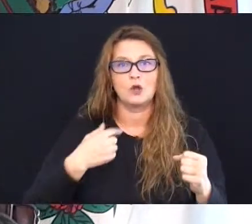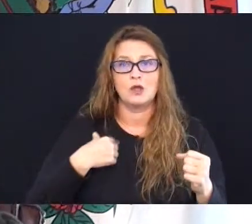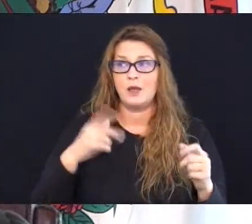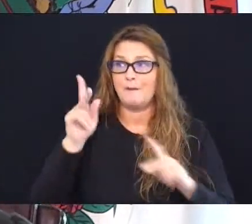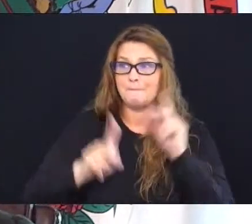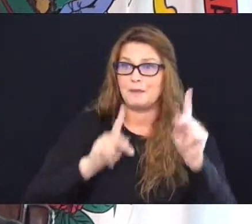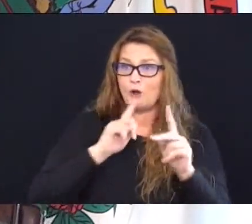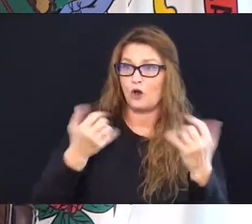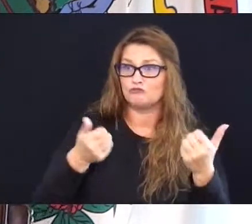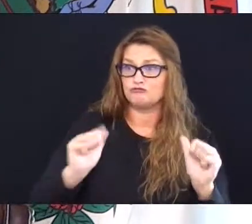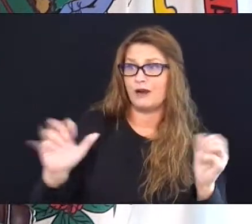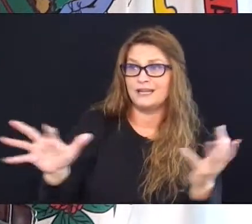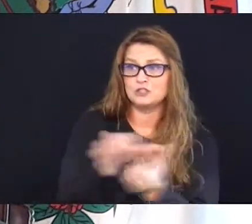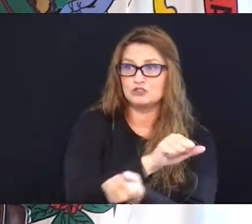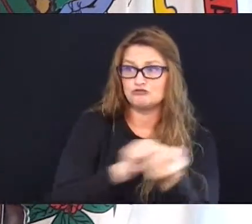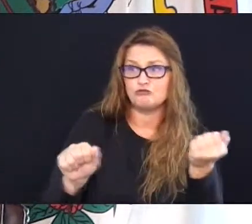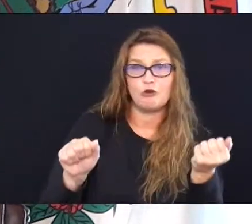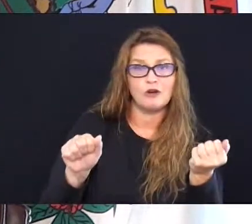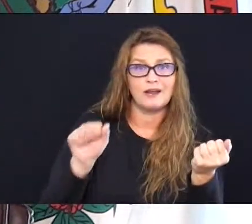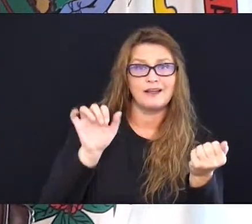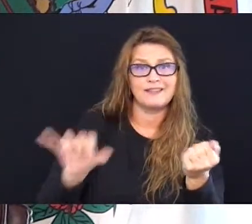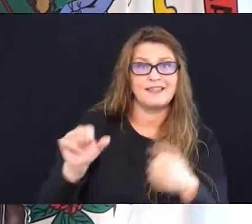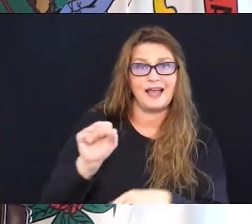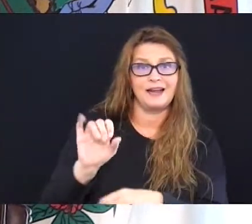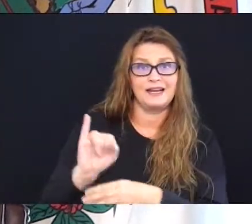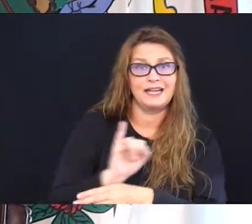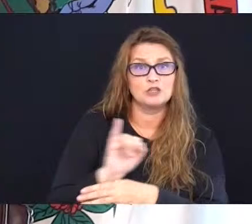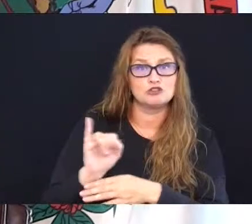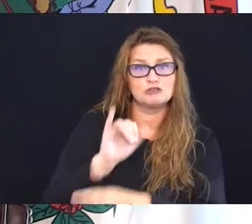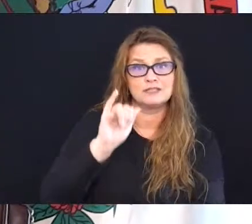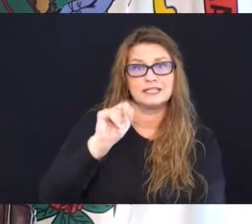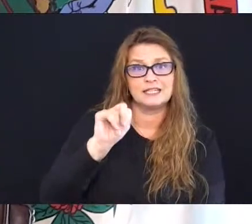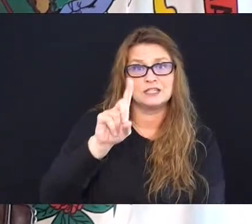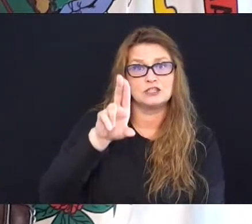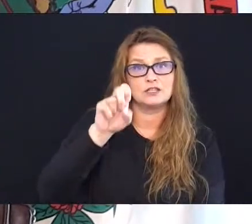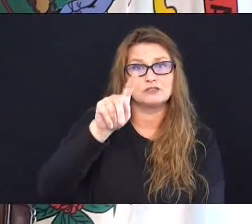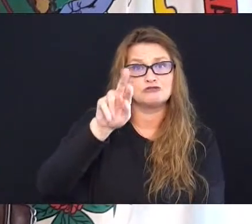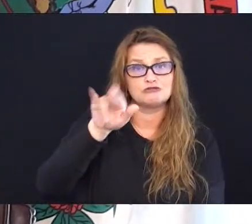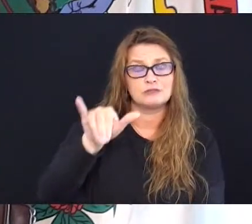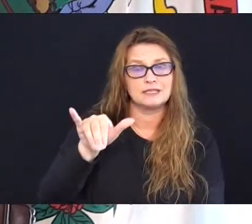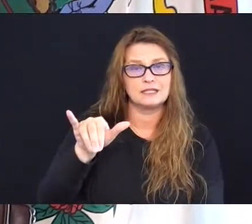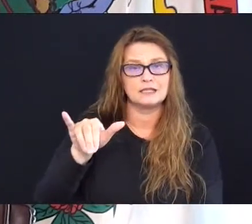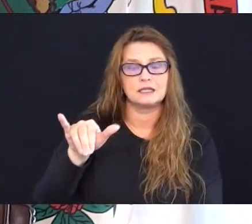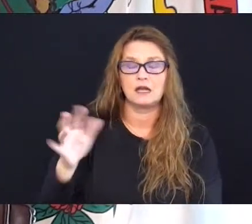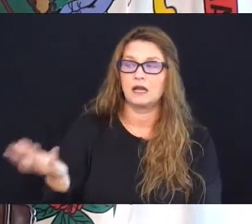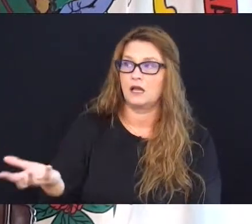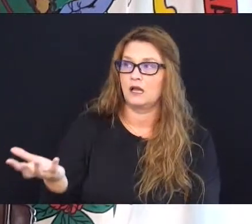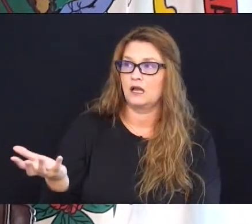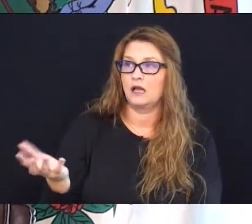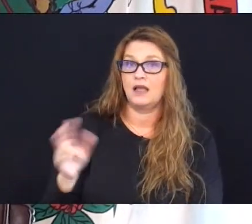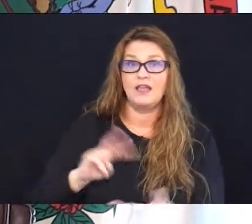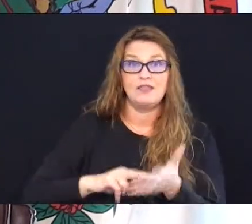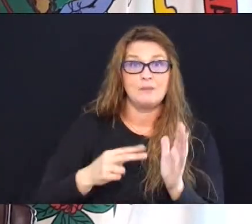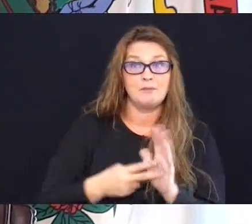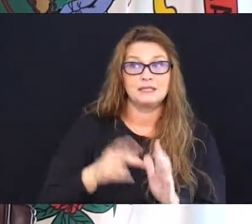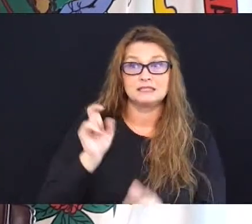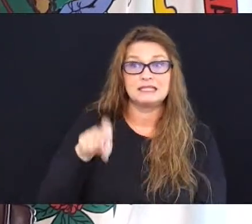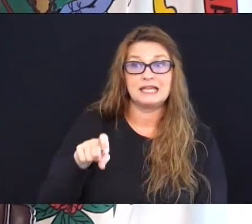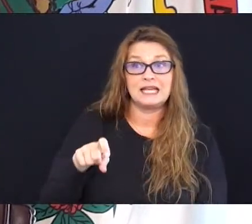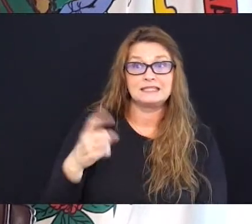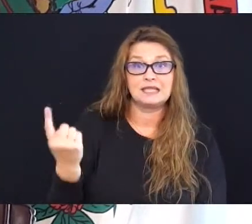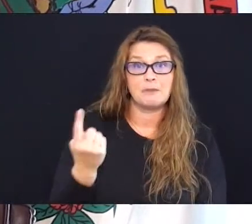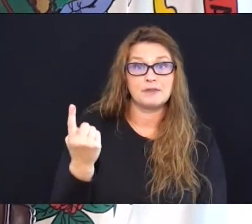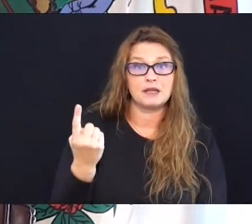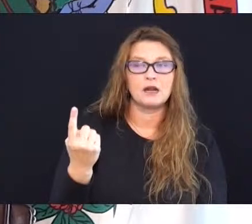industries. We've tried to destroy them, take advantage of them, take them for granted, and then all of a sudden, oh no, we got a